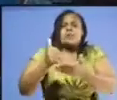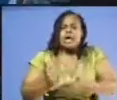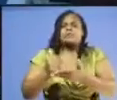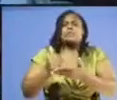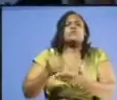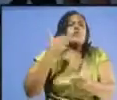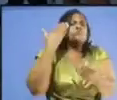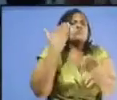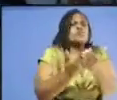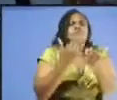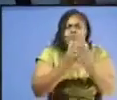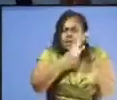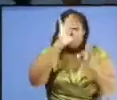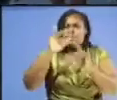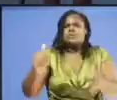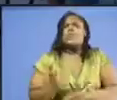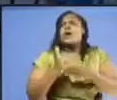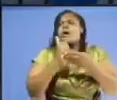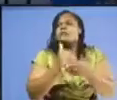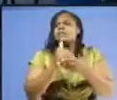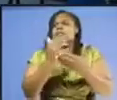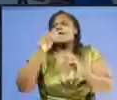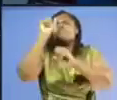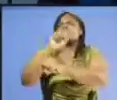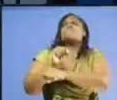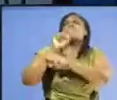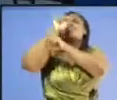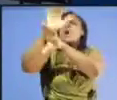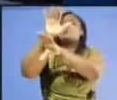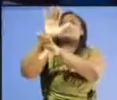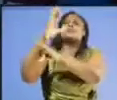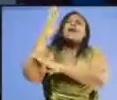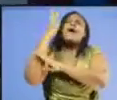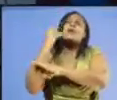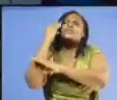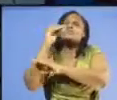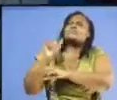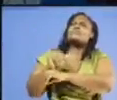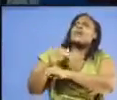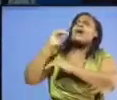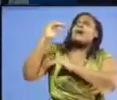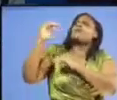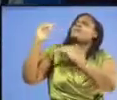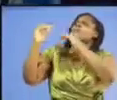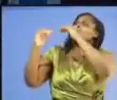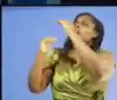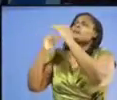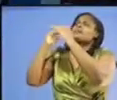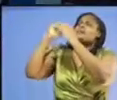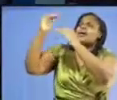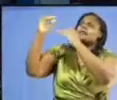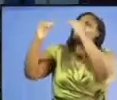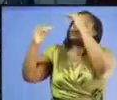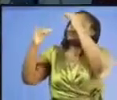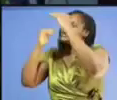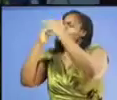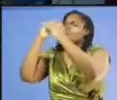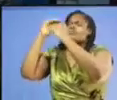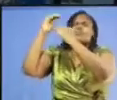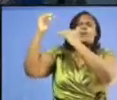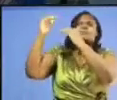you. Are you listening to me? You've got some mountains to climb. You can climb higher and